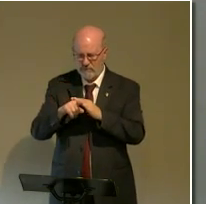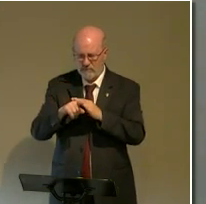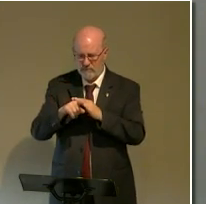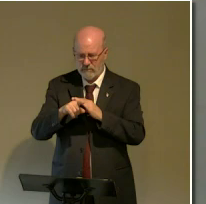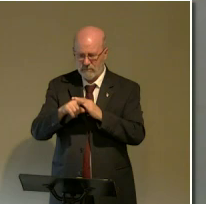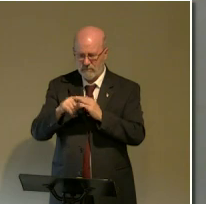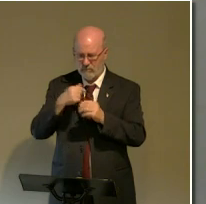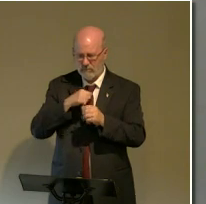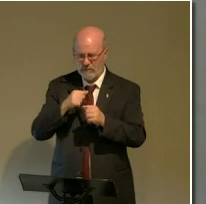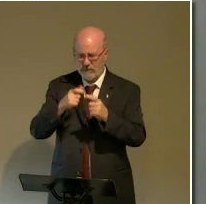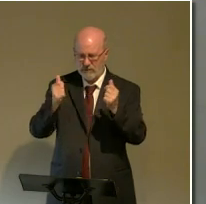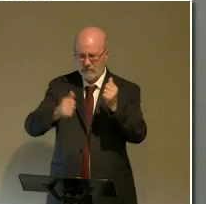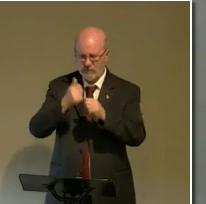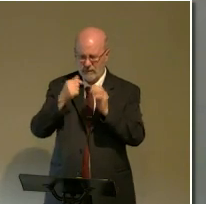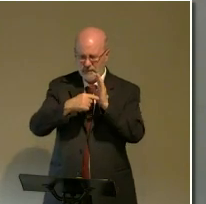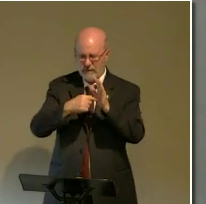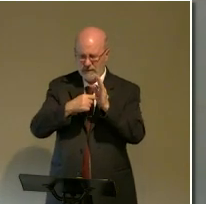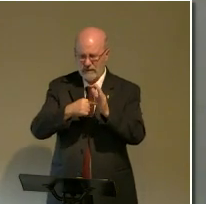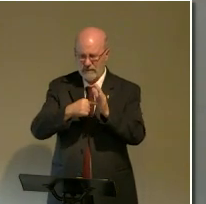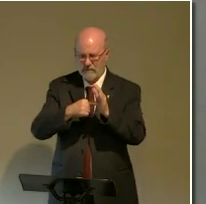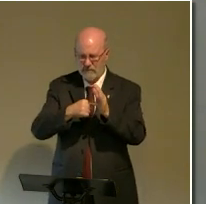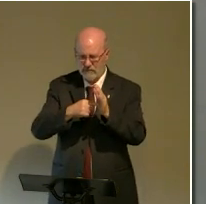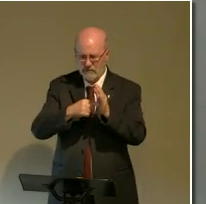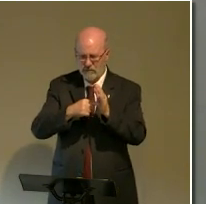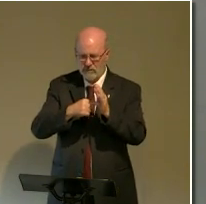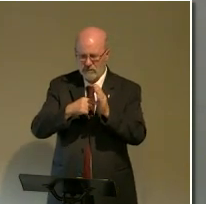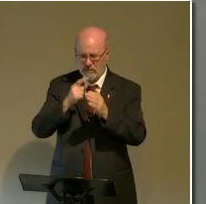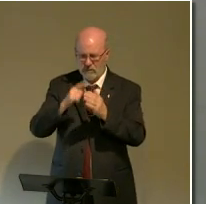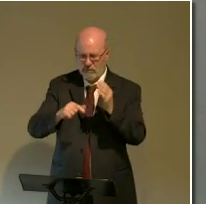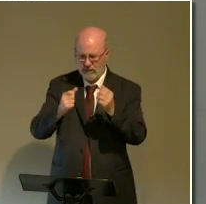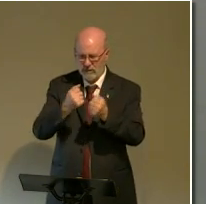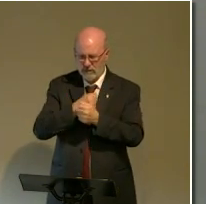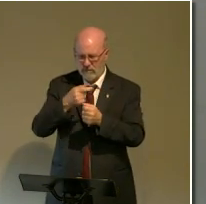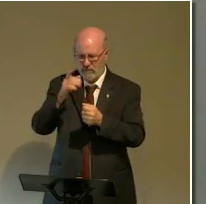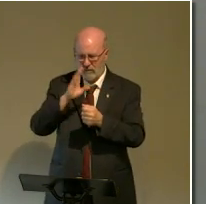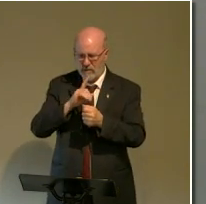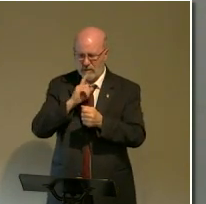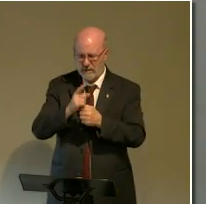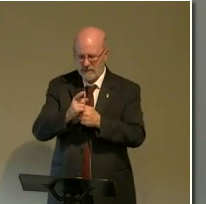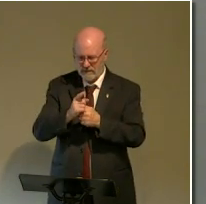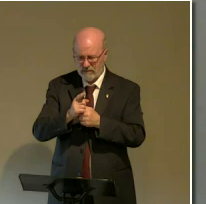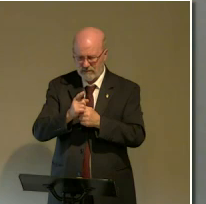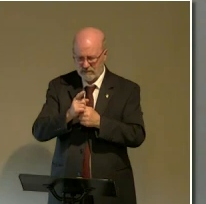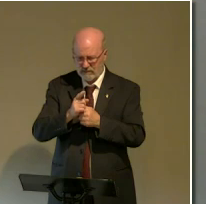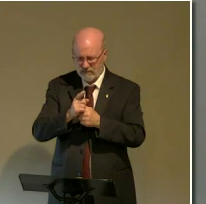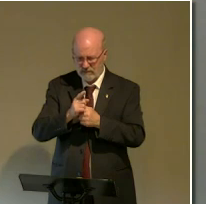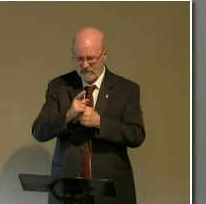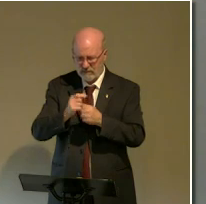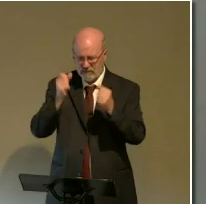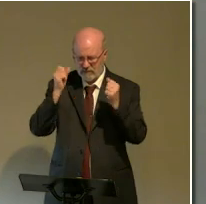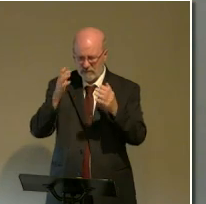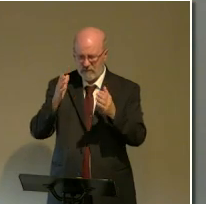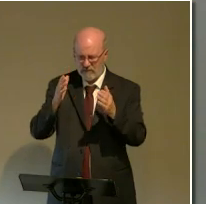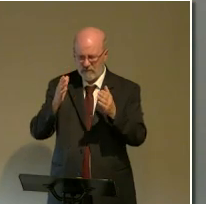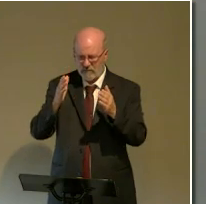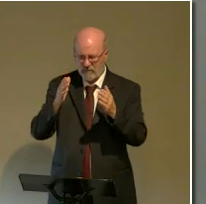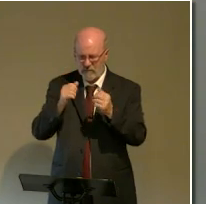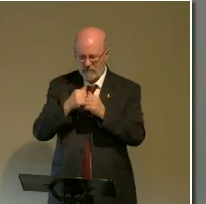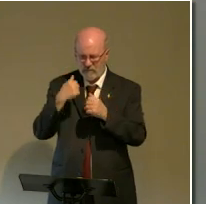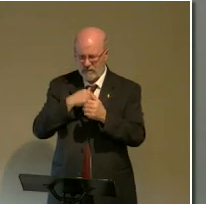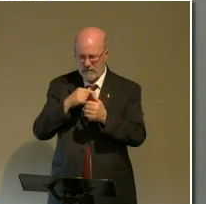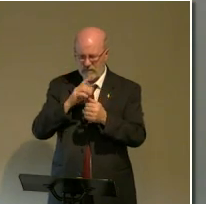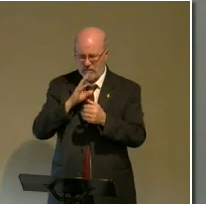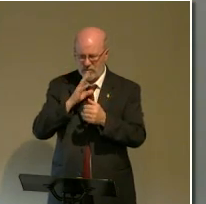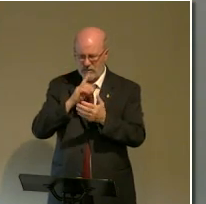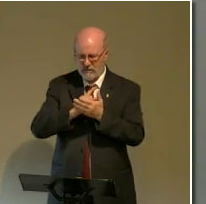be the greatest example that we can be of what the love of God is. Father, be with us this